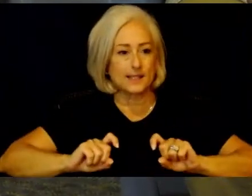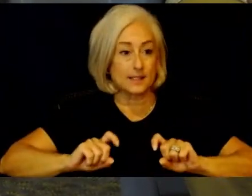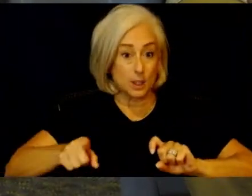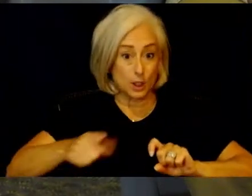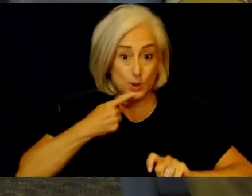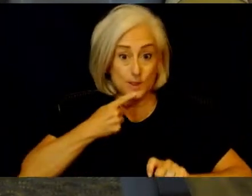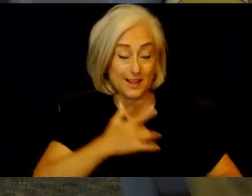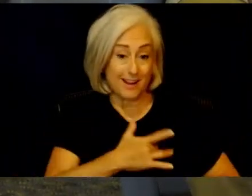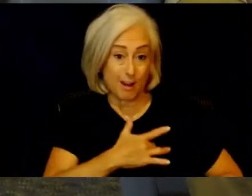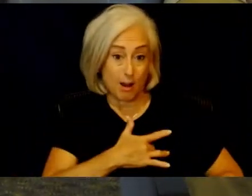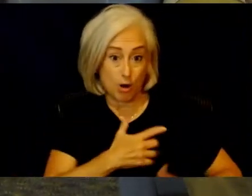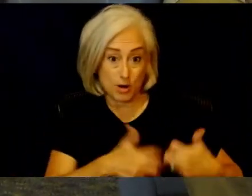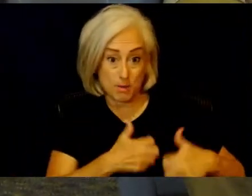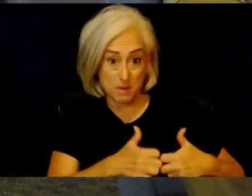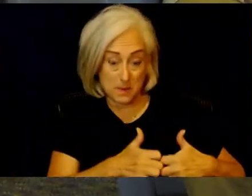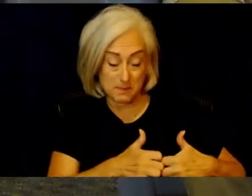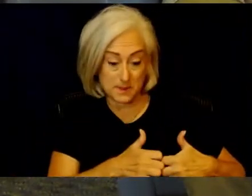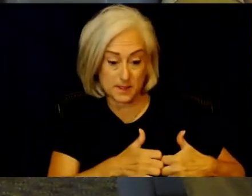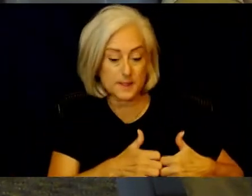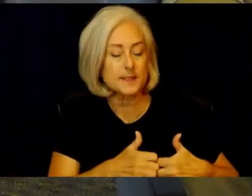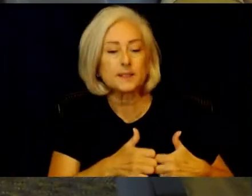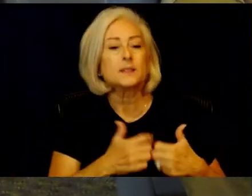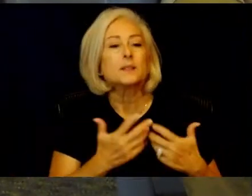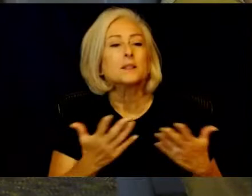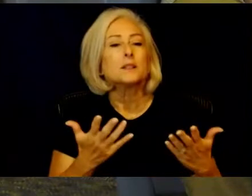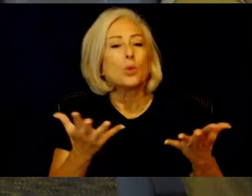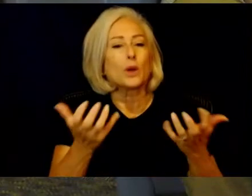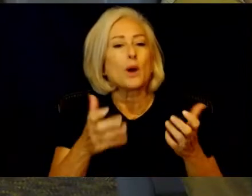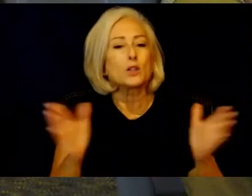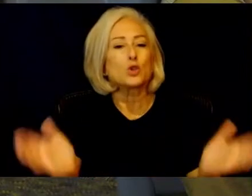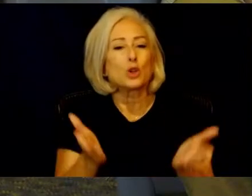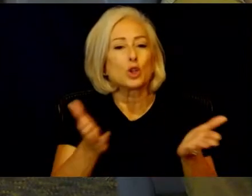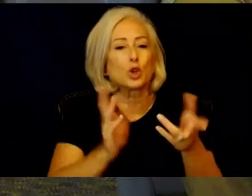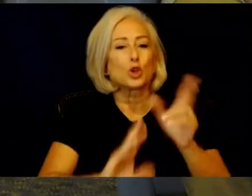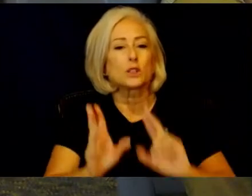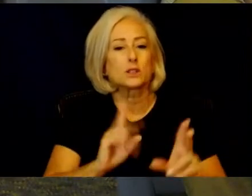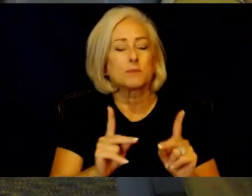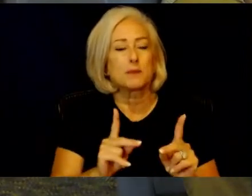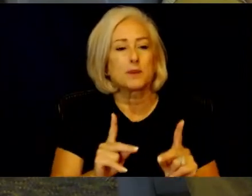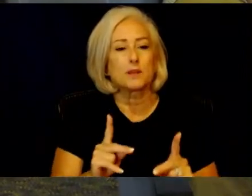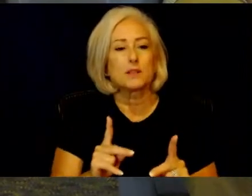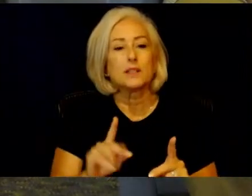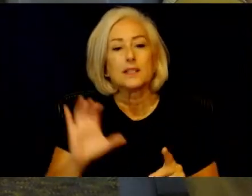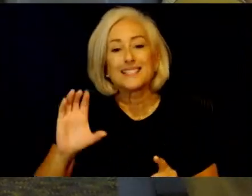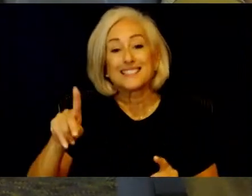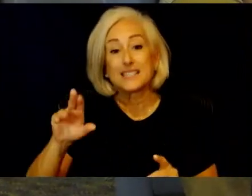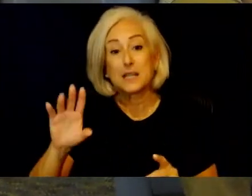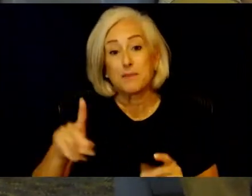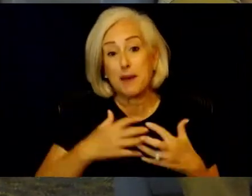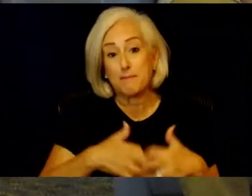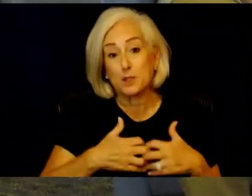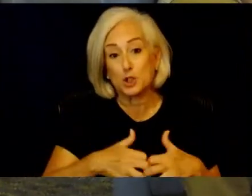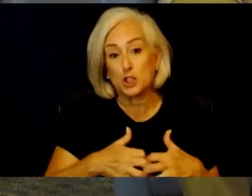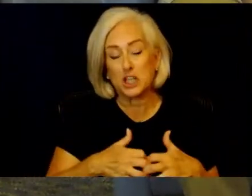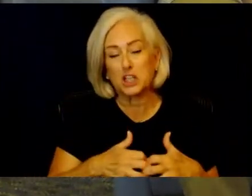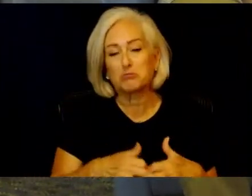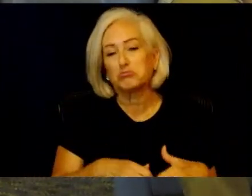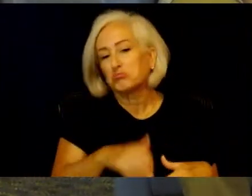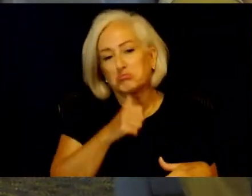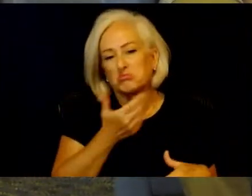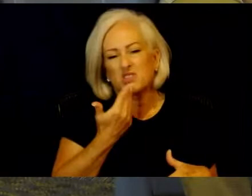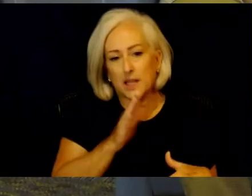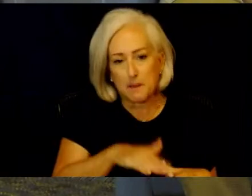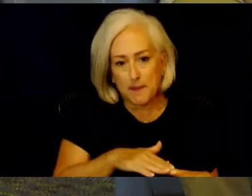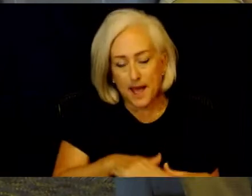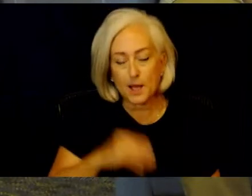let's talk about a few things because we want to encourage people. Right. The CPAP machine isn't so bad. The home testing is really easy. What do you want them to